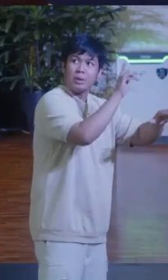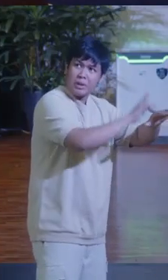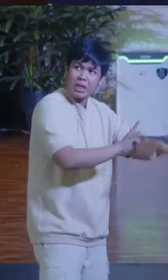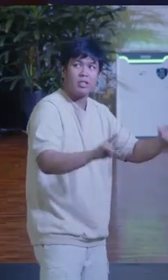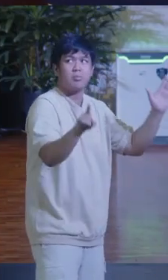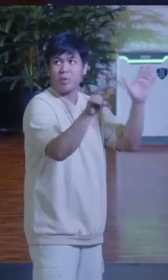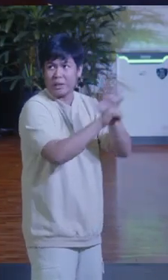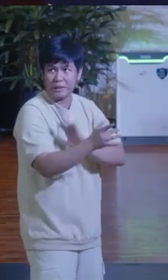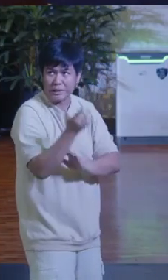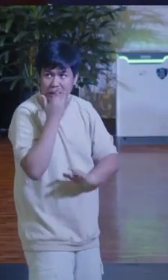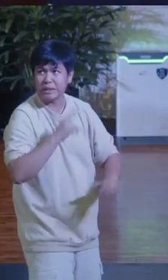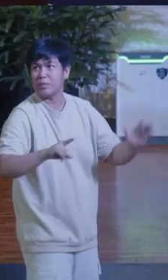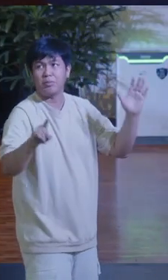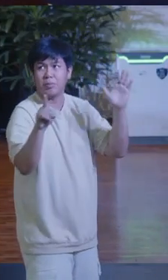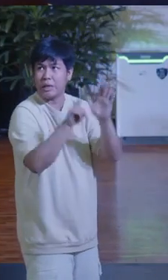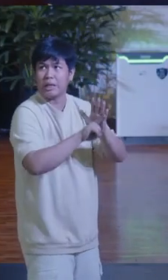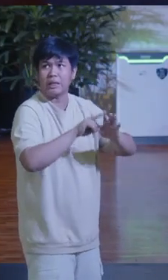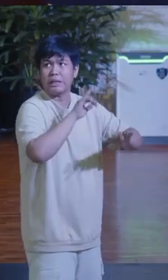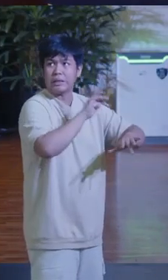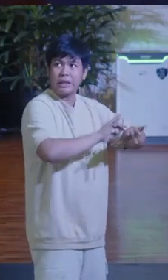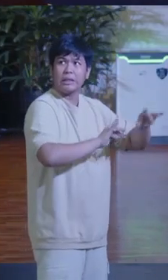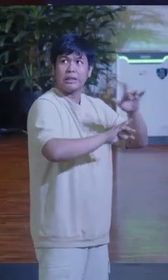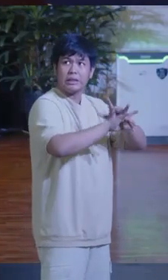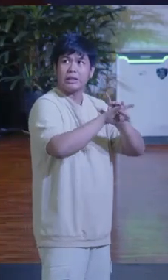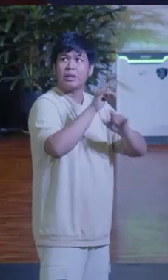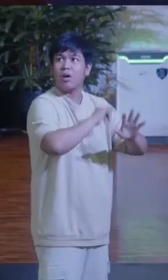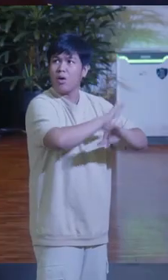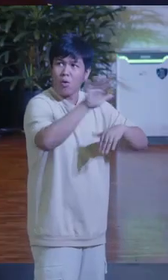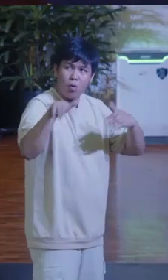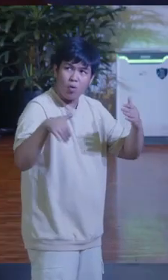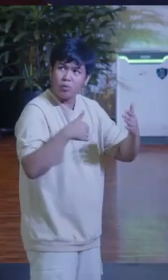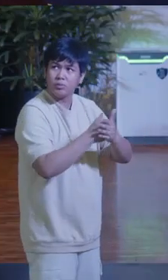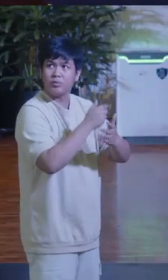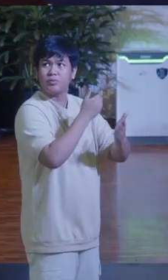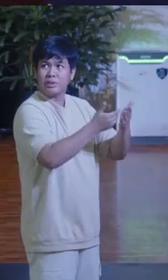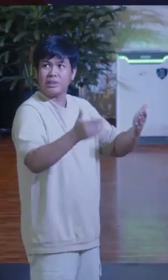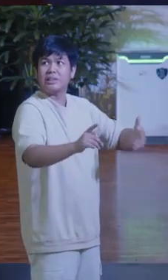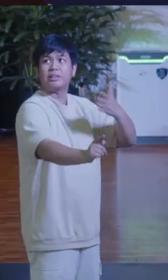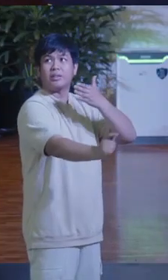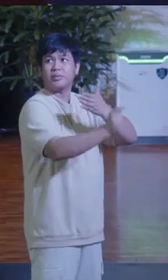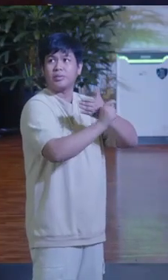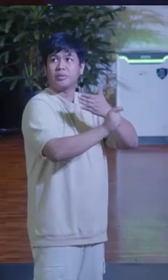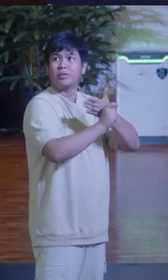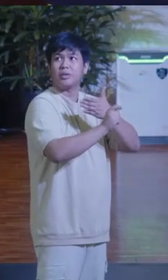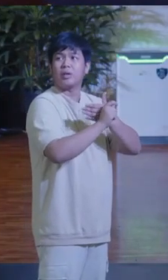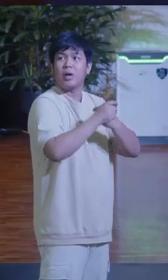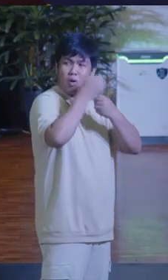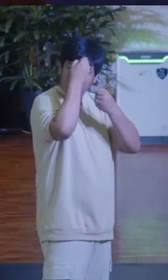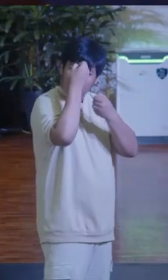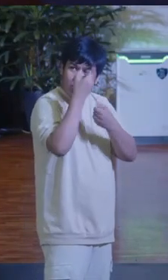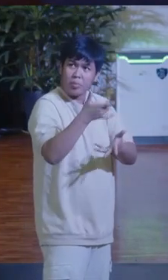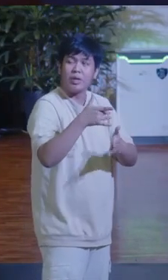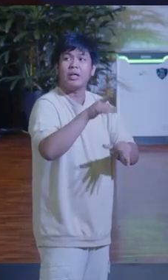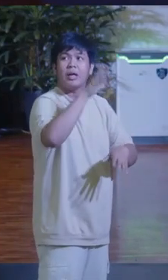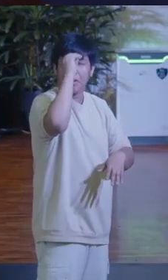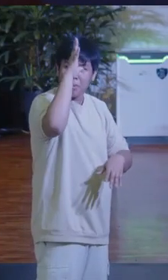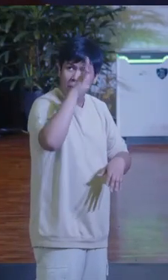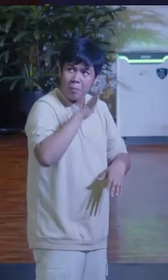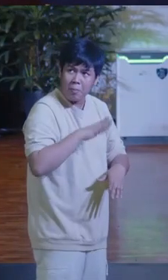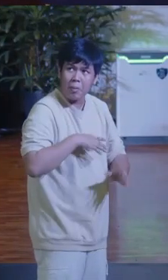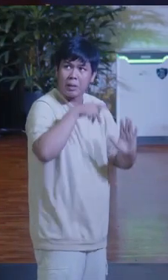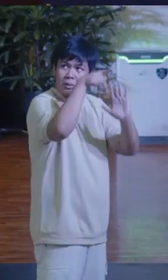do not taste, do not touch, referring to things that all perish as they are